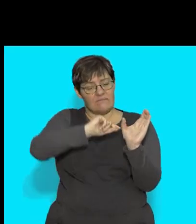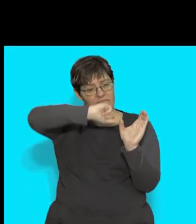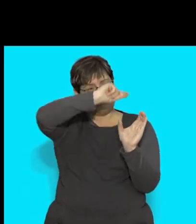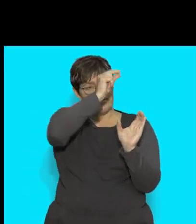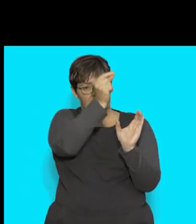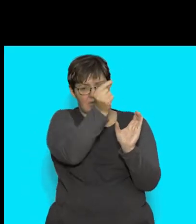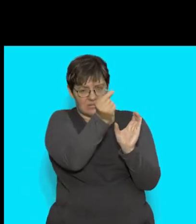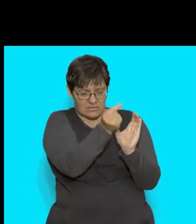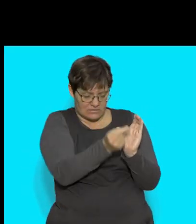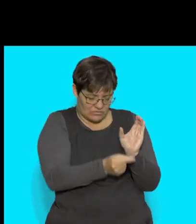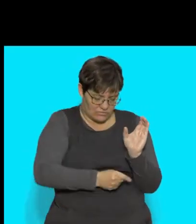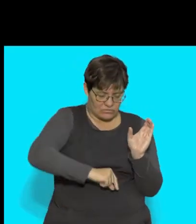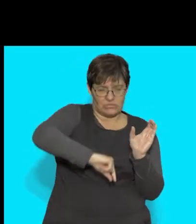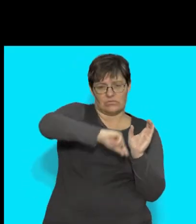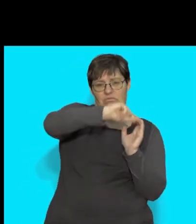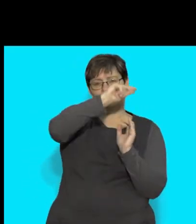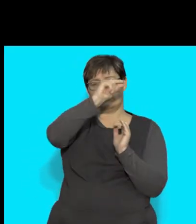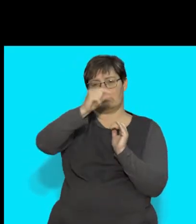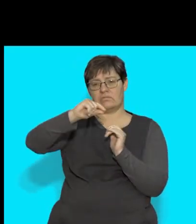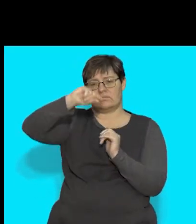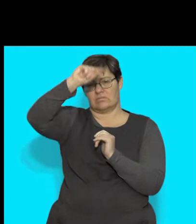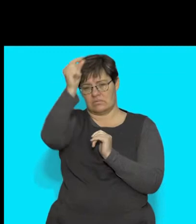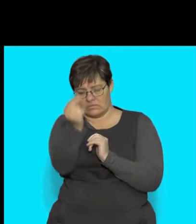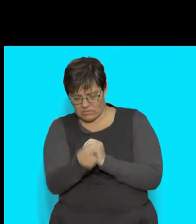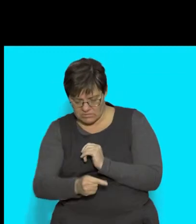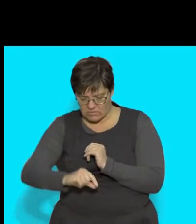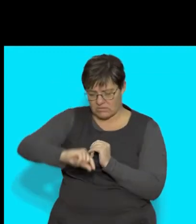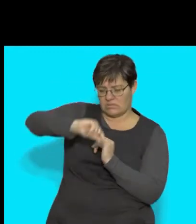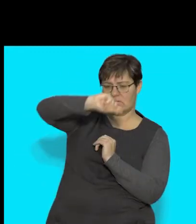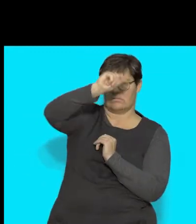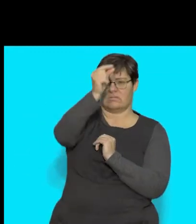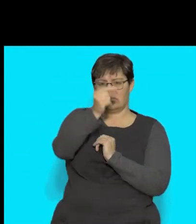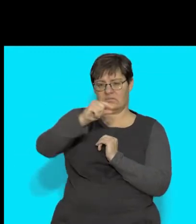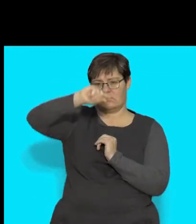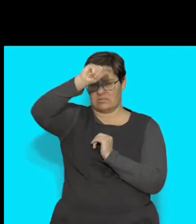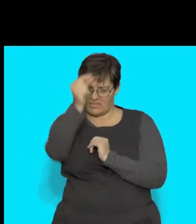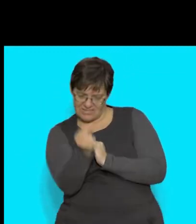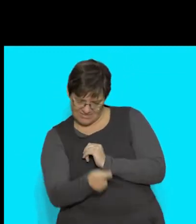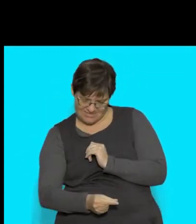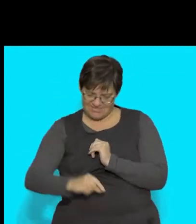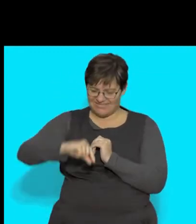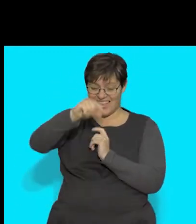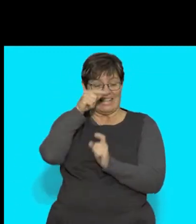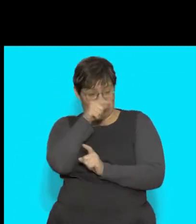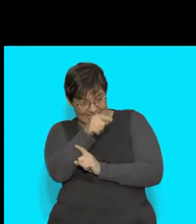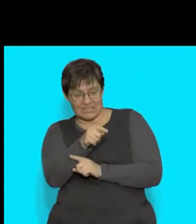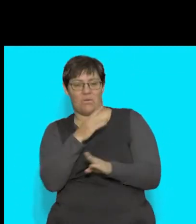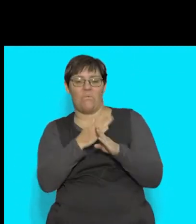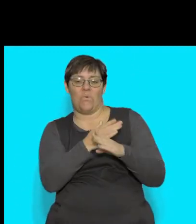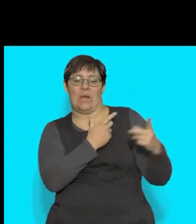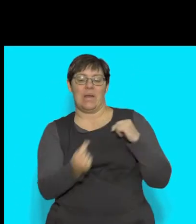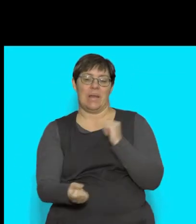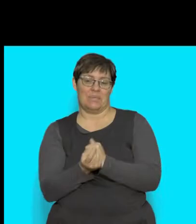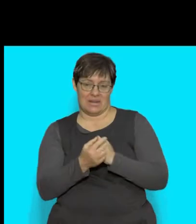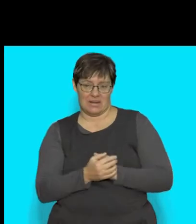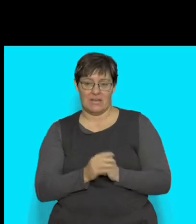tubules that are going to do the work. And they are the following. The first one is right at the top, is called